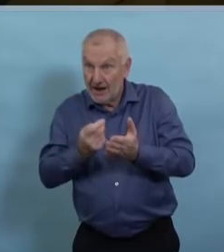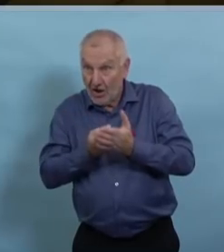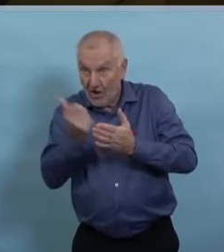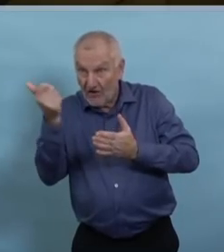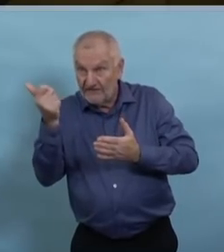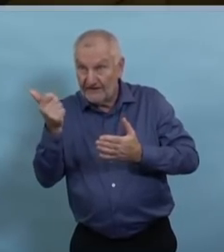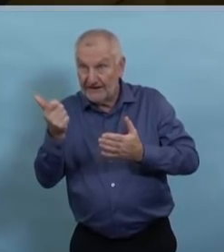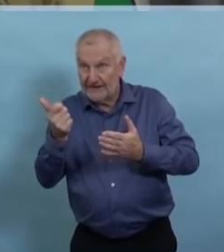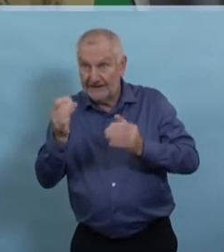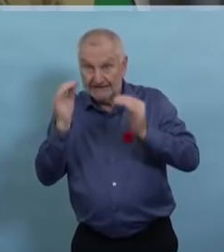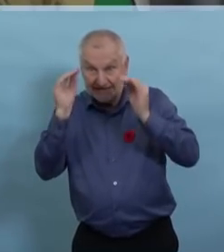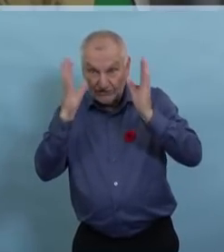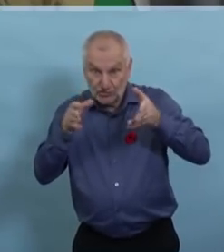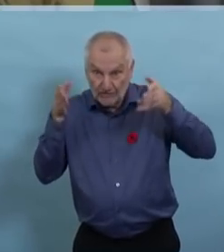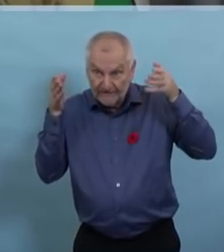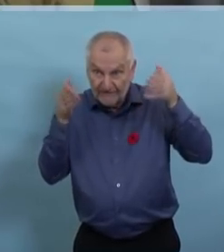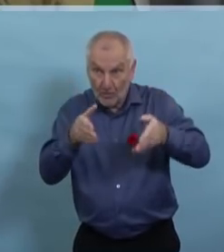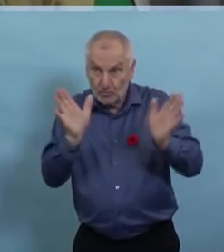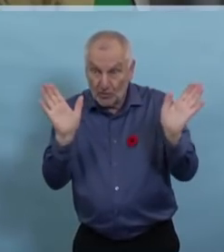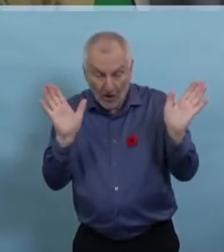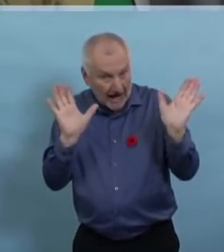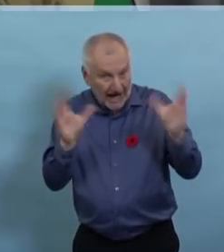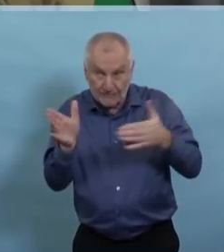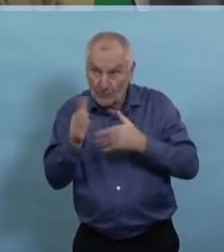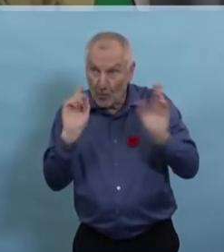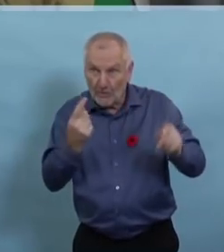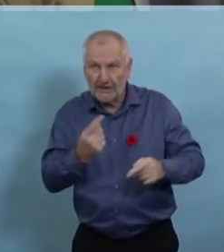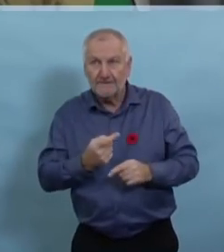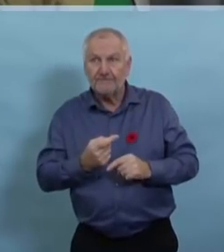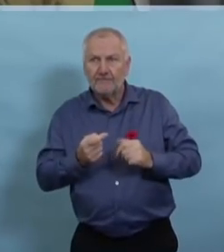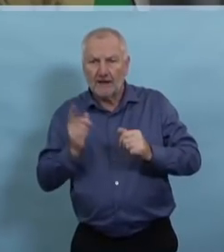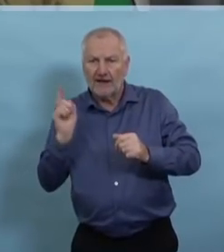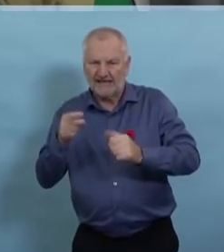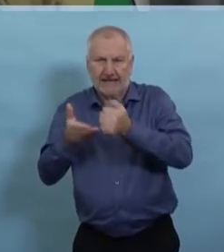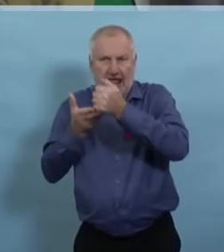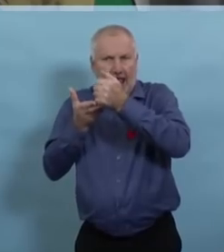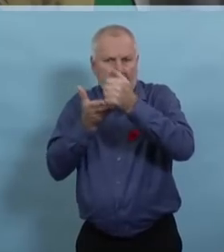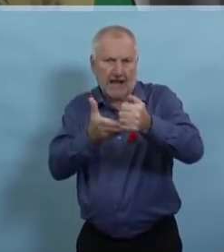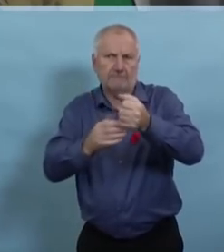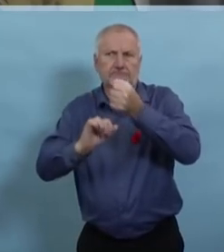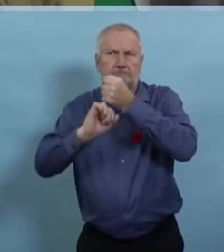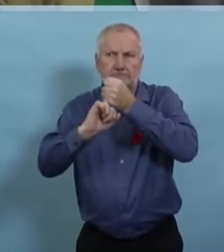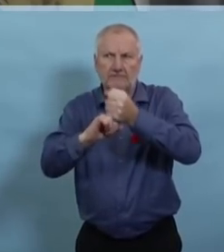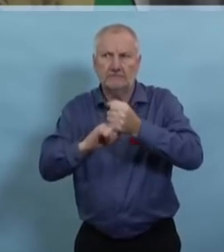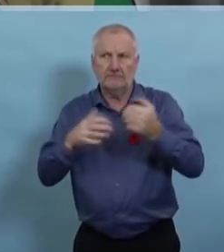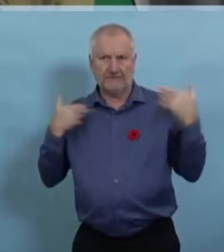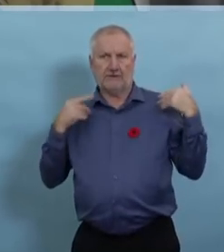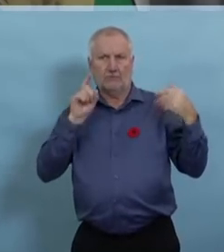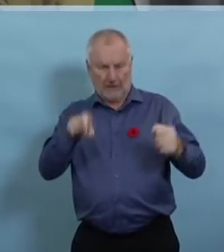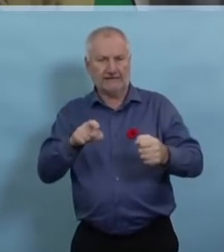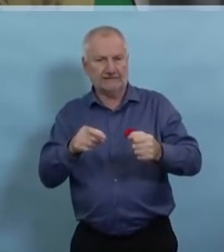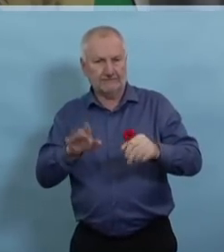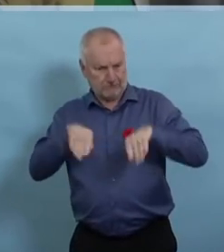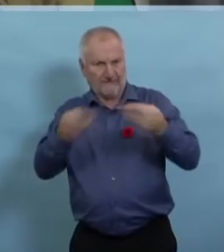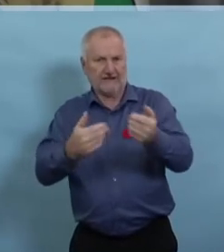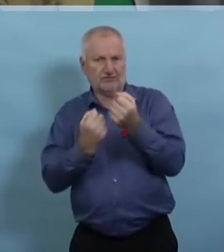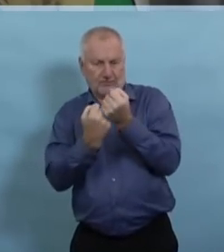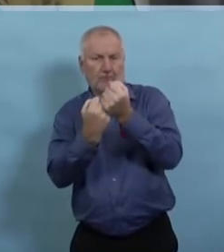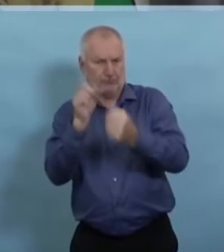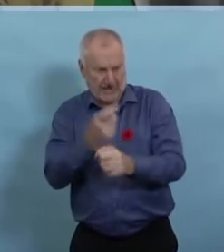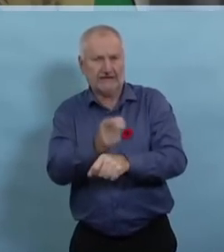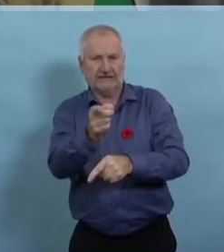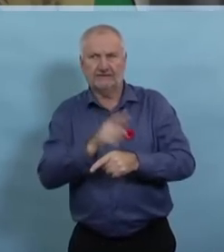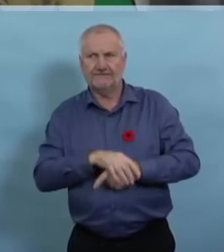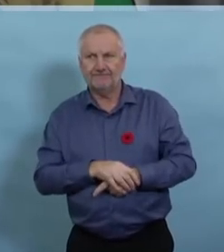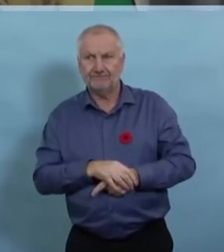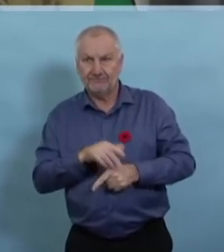with that task. Right. It'll provide support to those who are both engaged, but then also